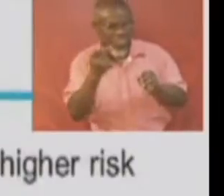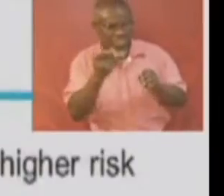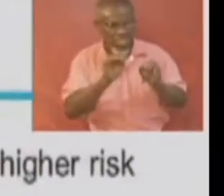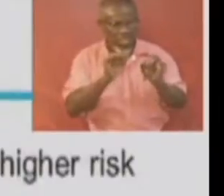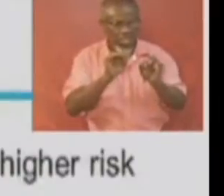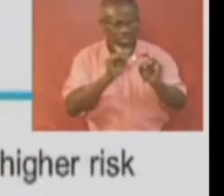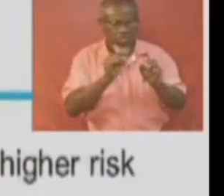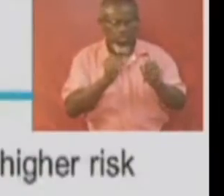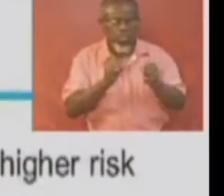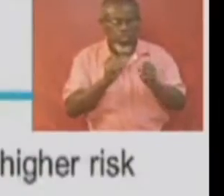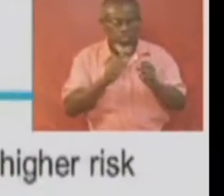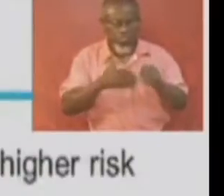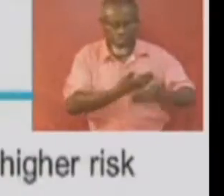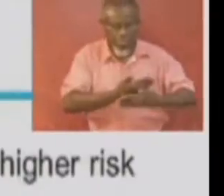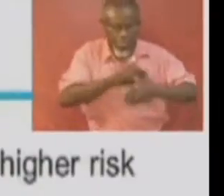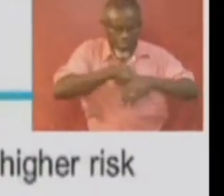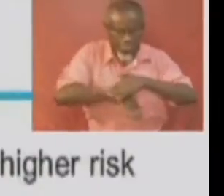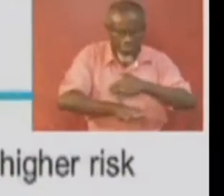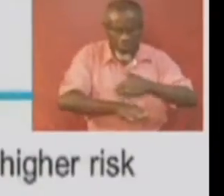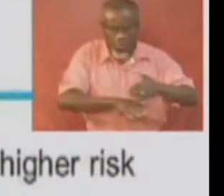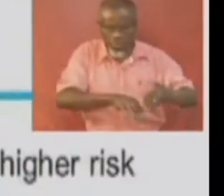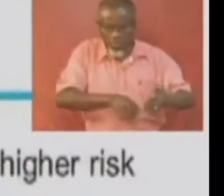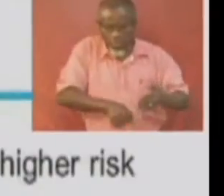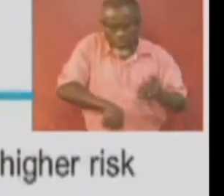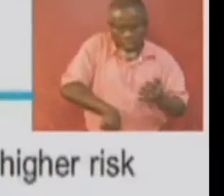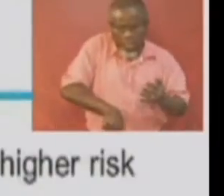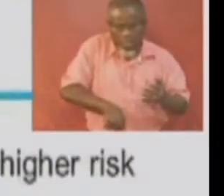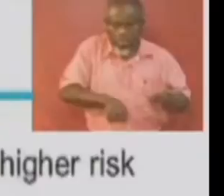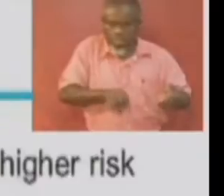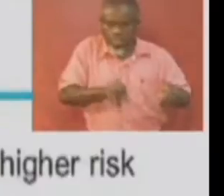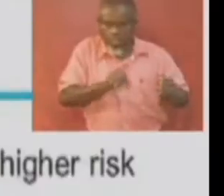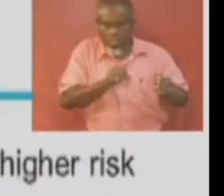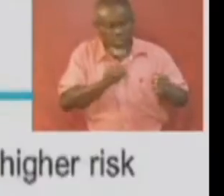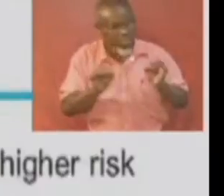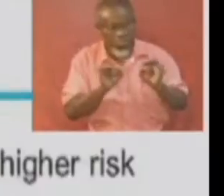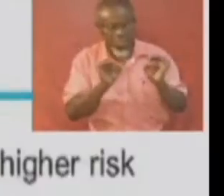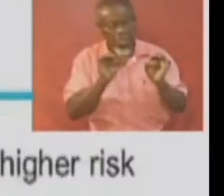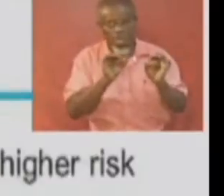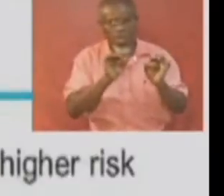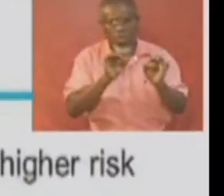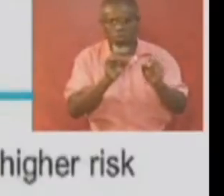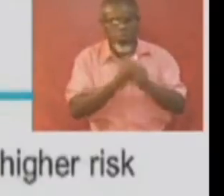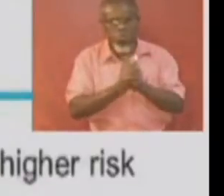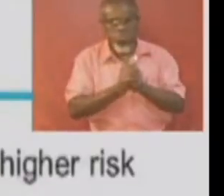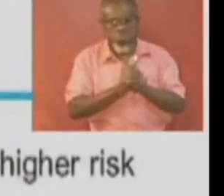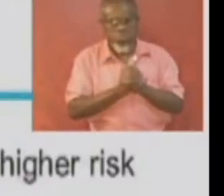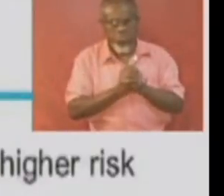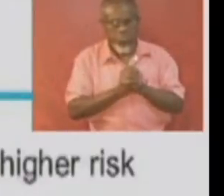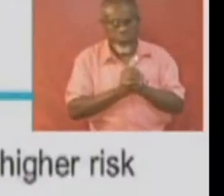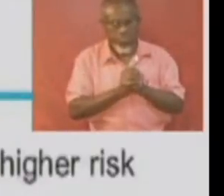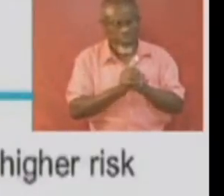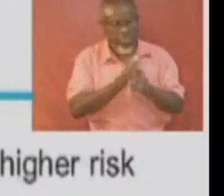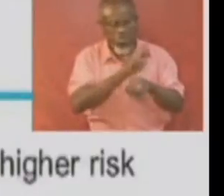in the babies in mothers who had COVID-19. Can I have the next slide, please?